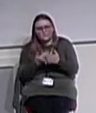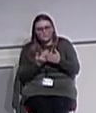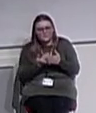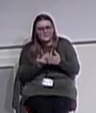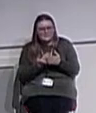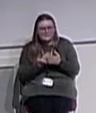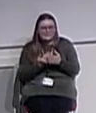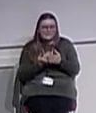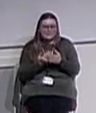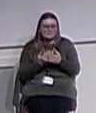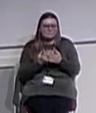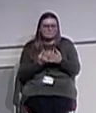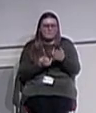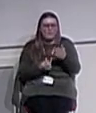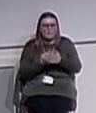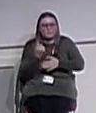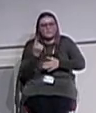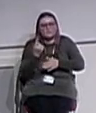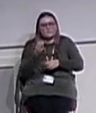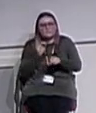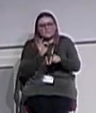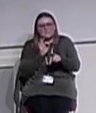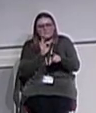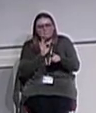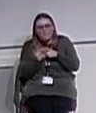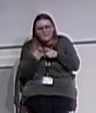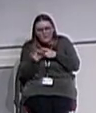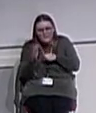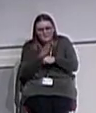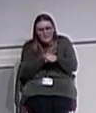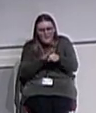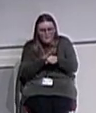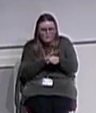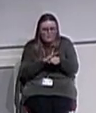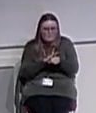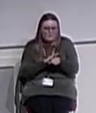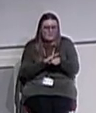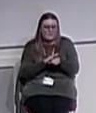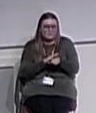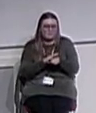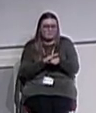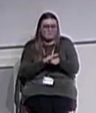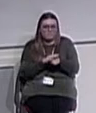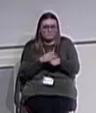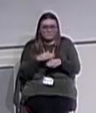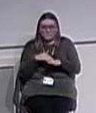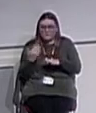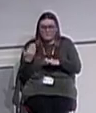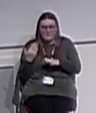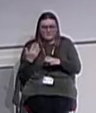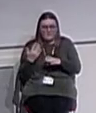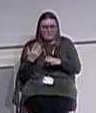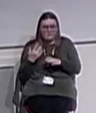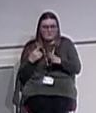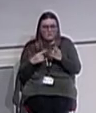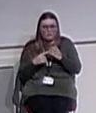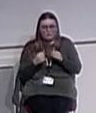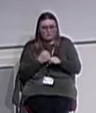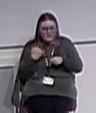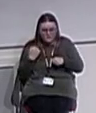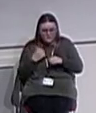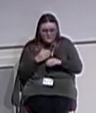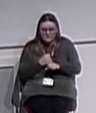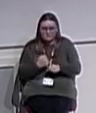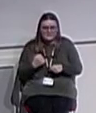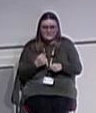chance to specialise in an area of bioscience. So really often it doesn't matter which undergraduate degree you've got, because your master's or your PhD will really